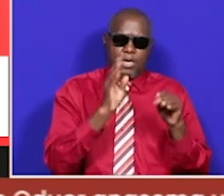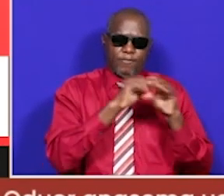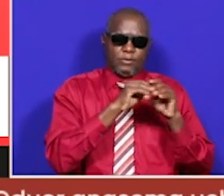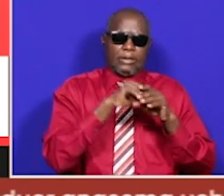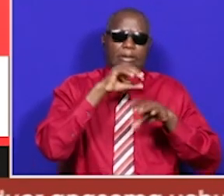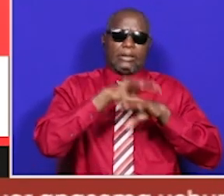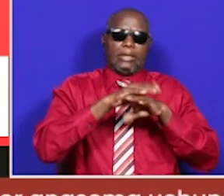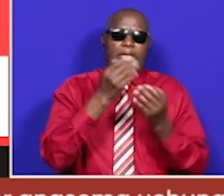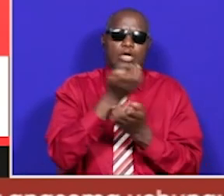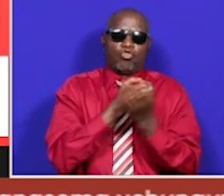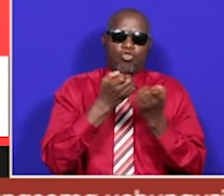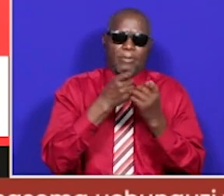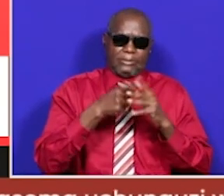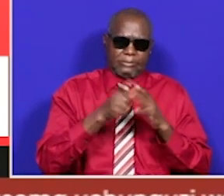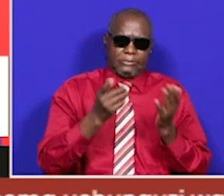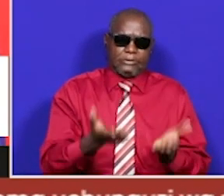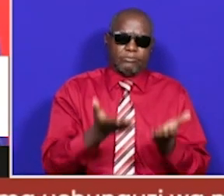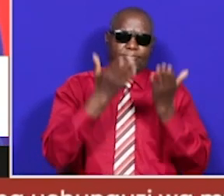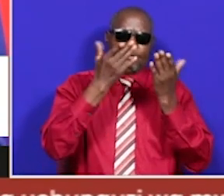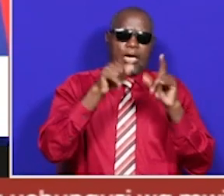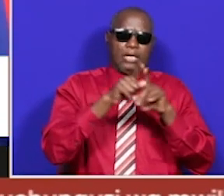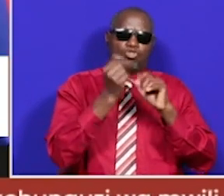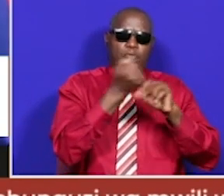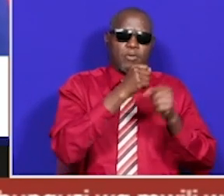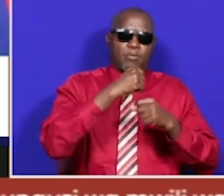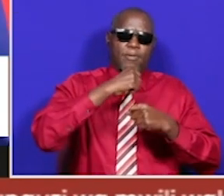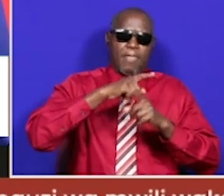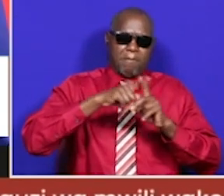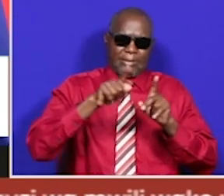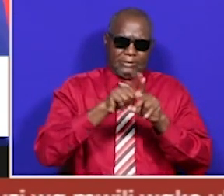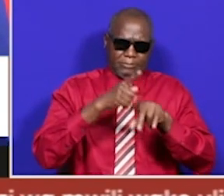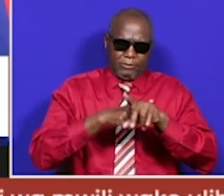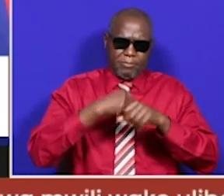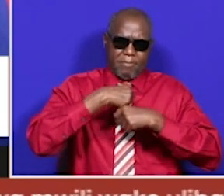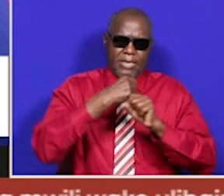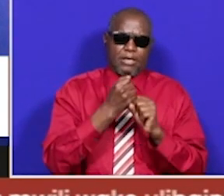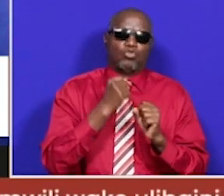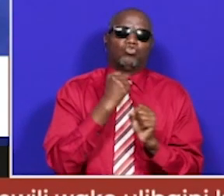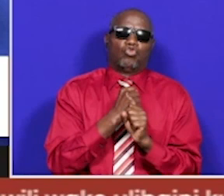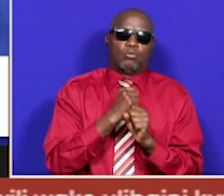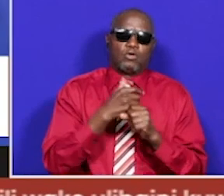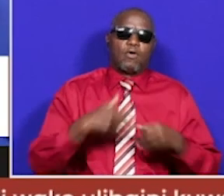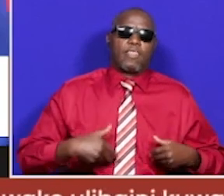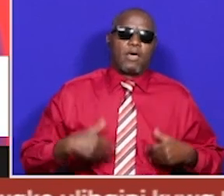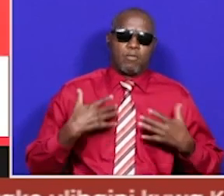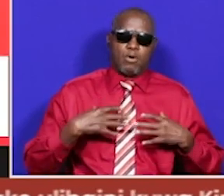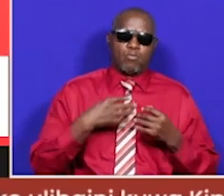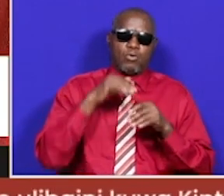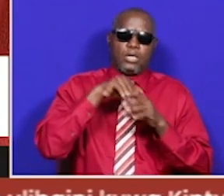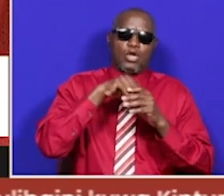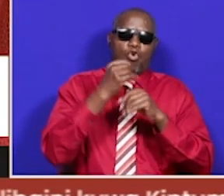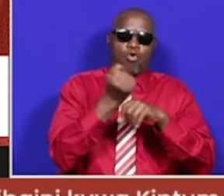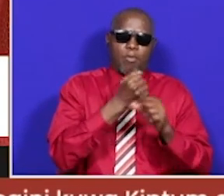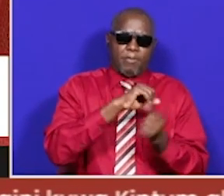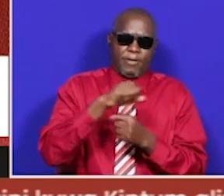the economic takeoff that we are looking at as Homa Bay, but also create jobs for the young people in Homa Bay and just bring up the economy.